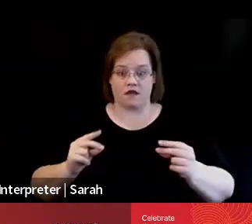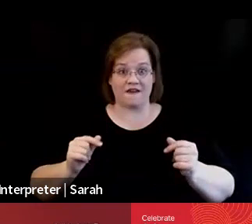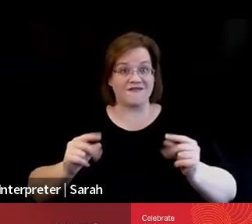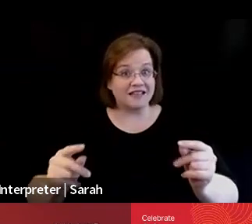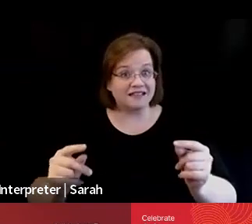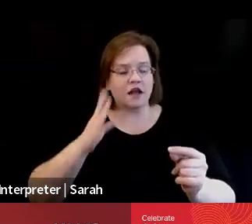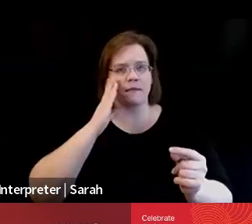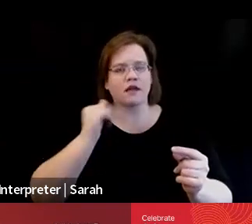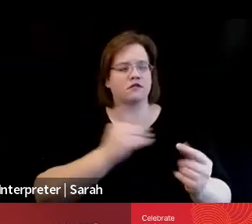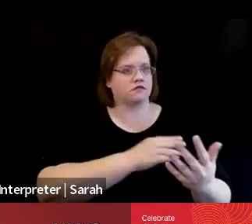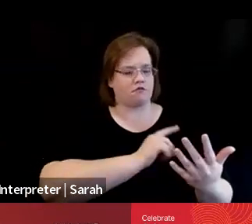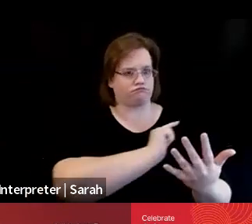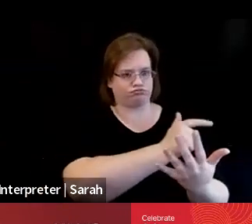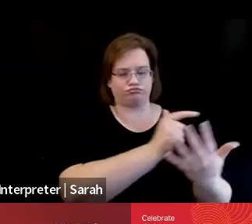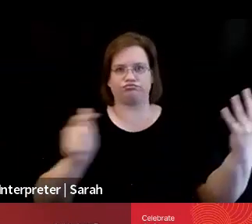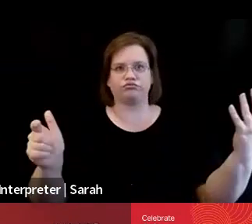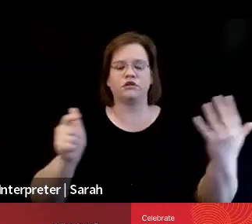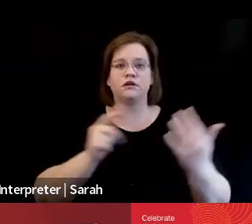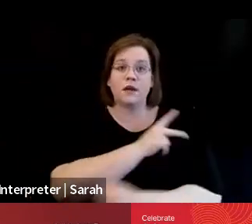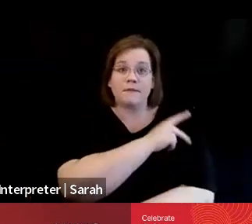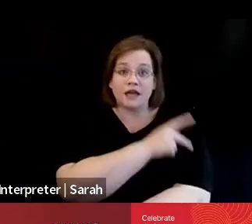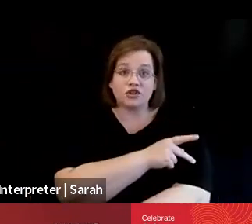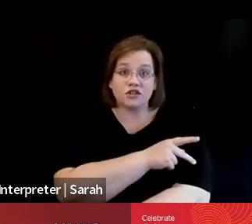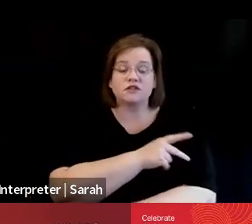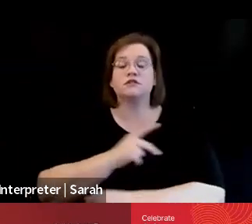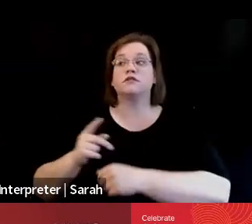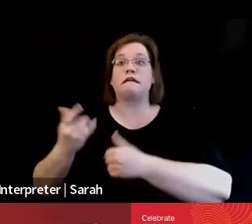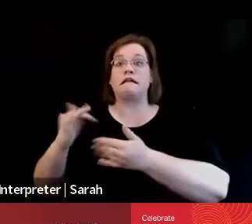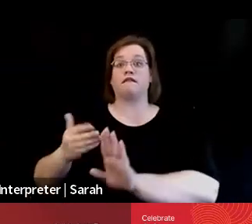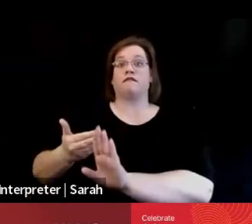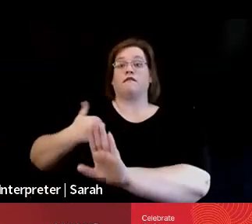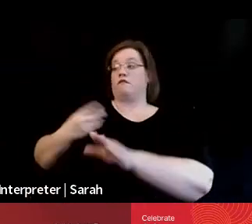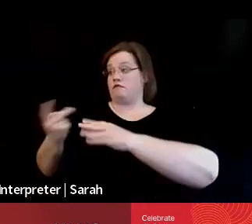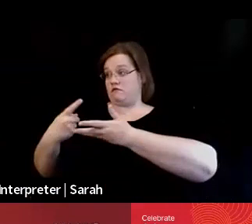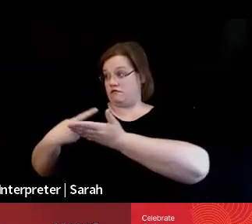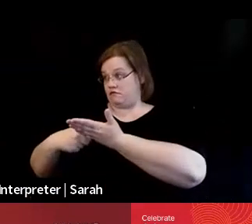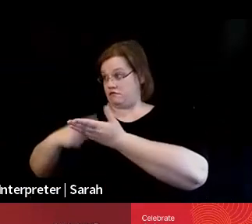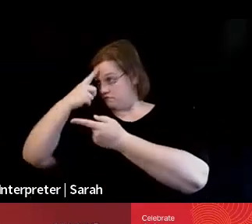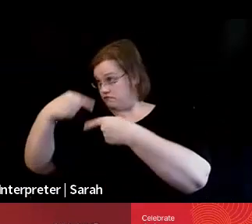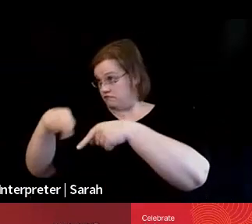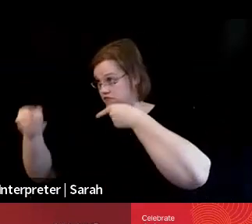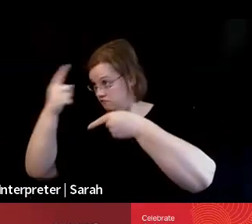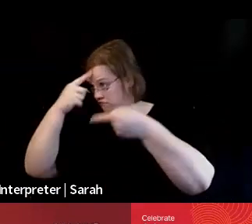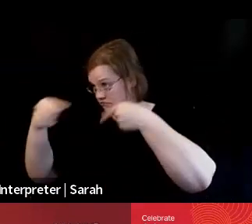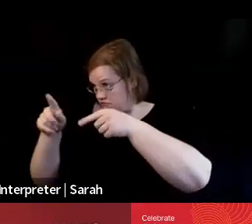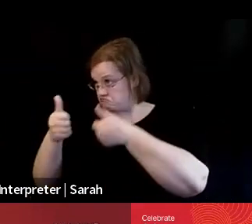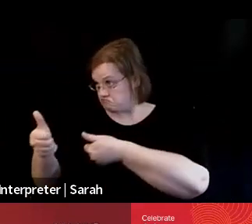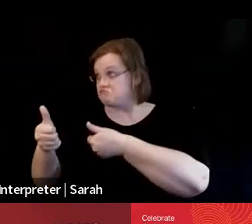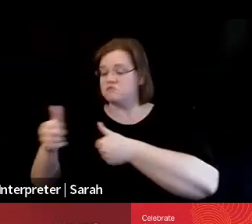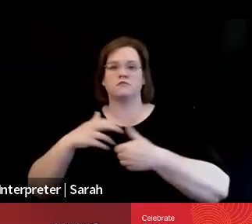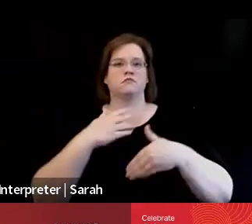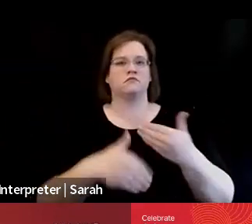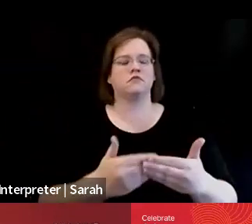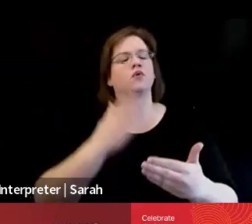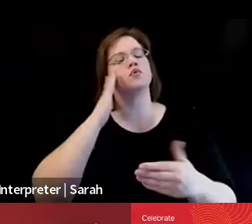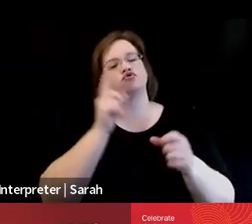you're seeing a lot of patients in succession, that's when things can go a lot more smoothly. That said, there still are strategies when you realize